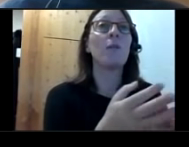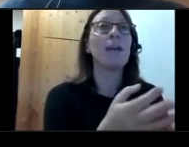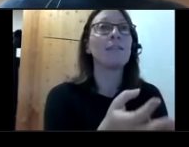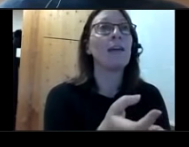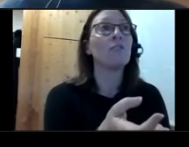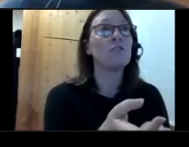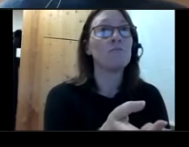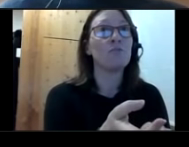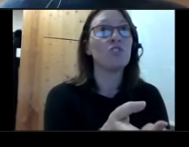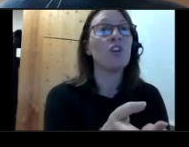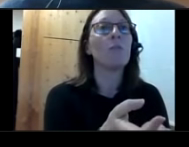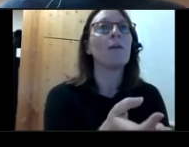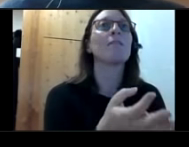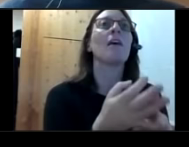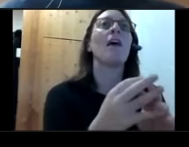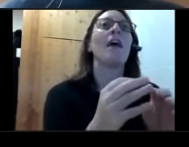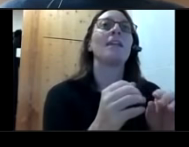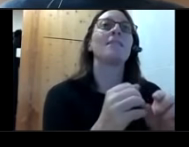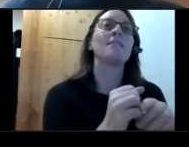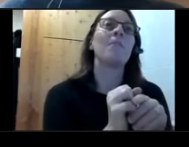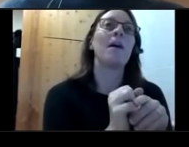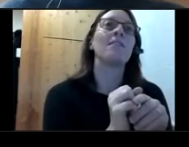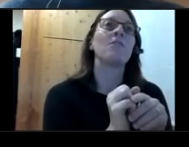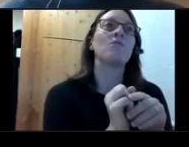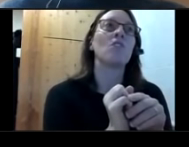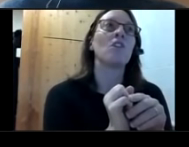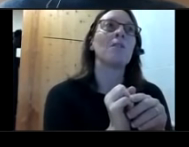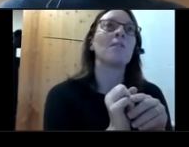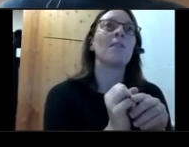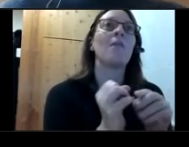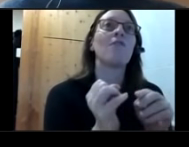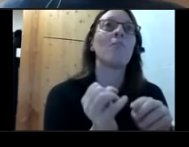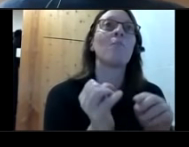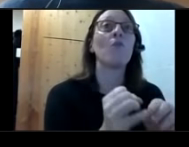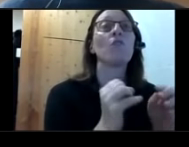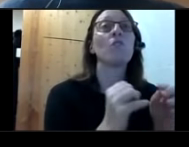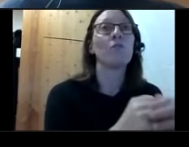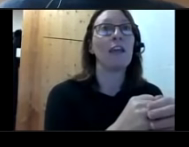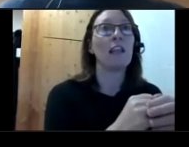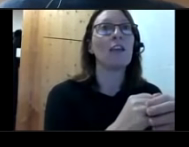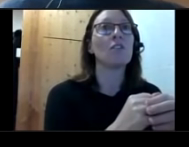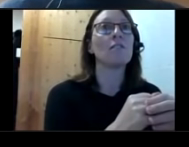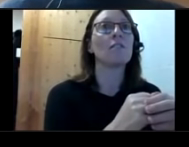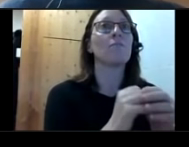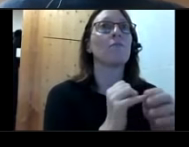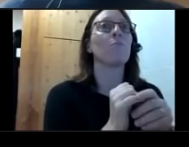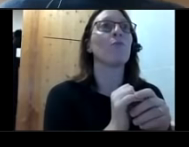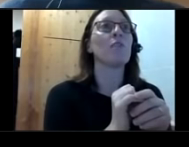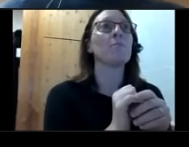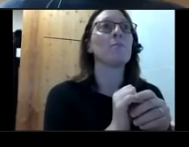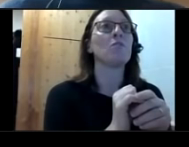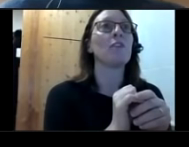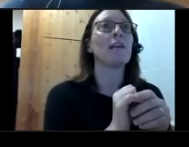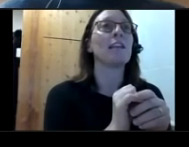First of all, about downloadable documents, it doesn't apply to documents from before the regulations, from